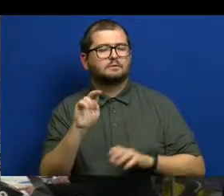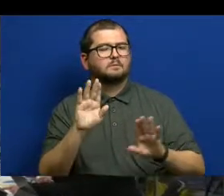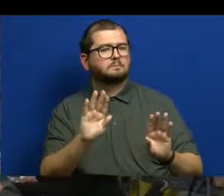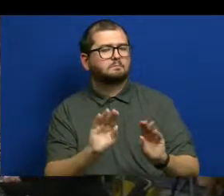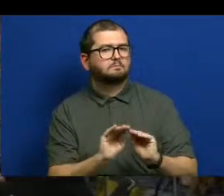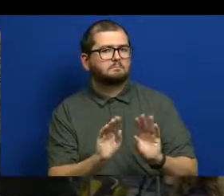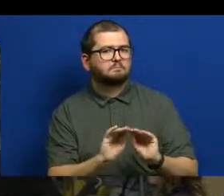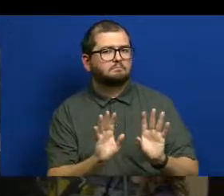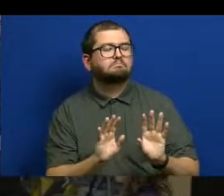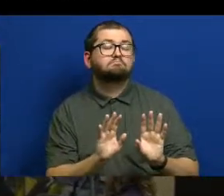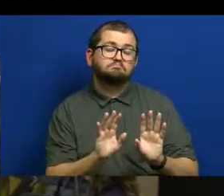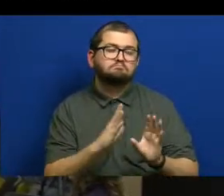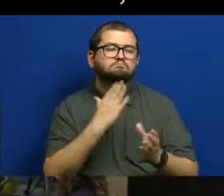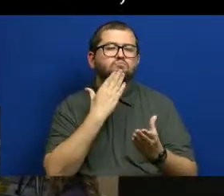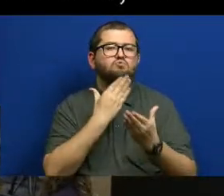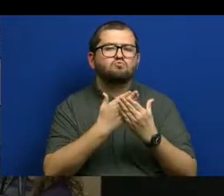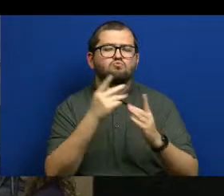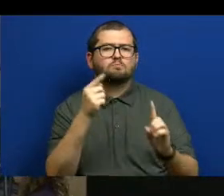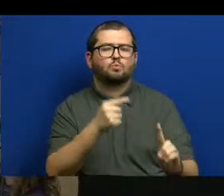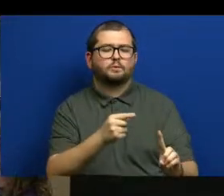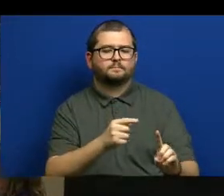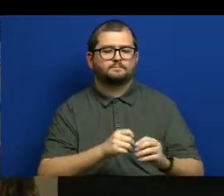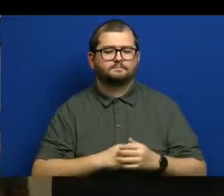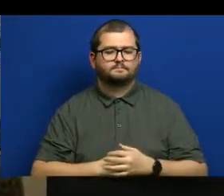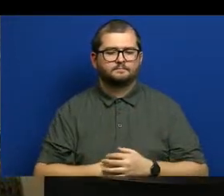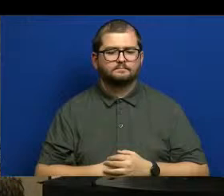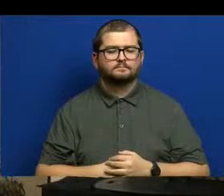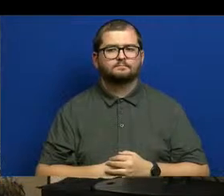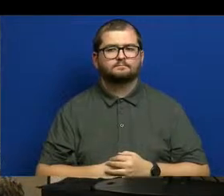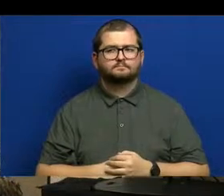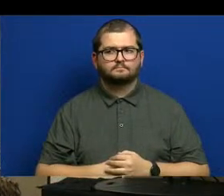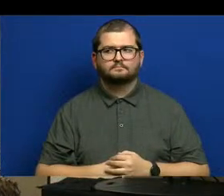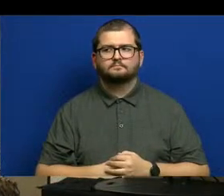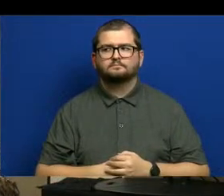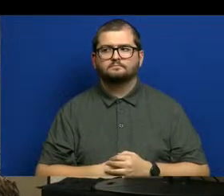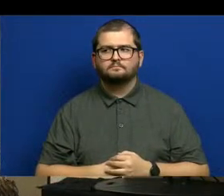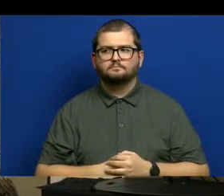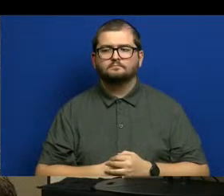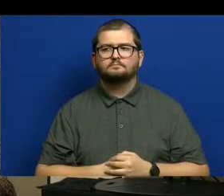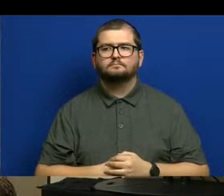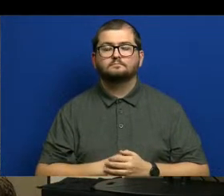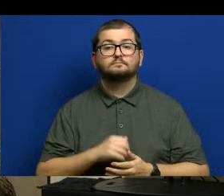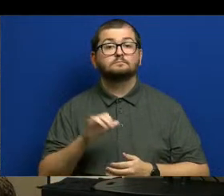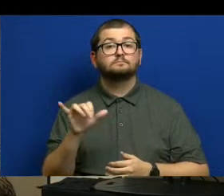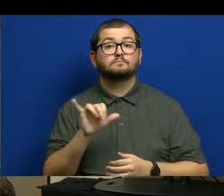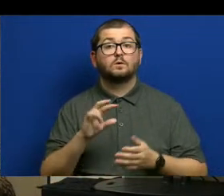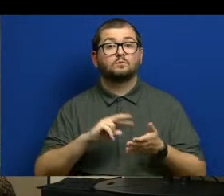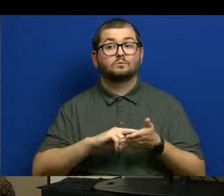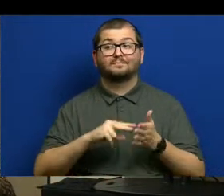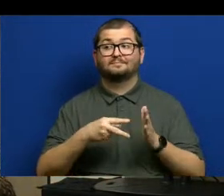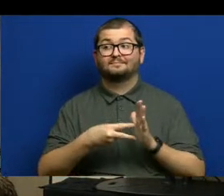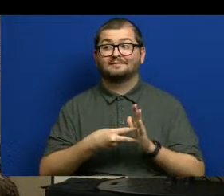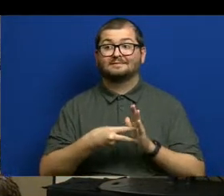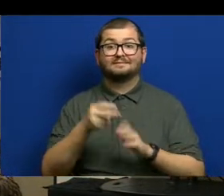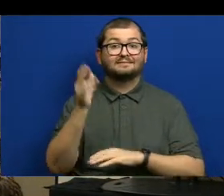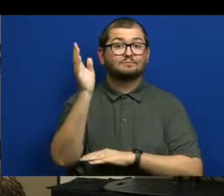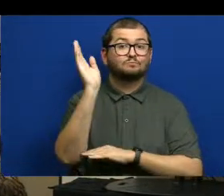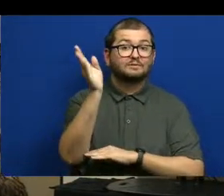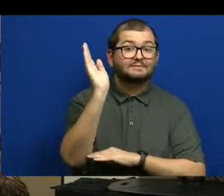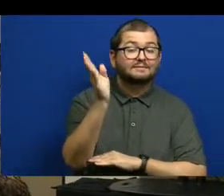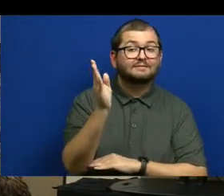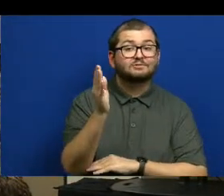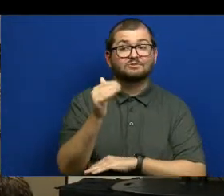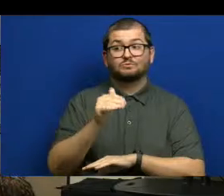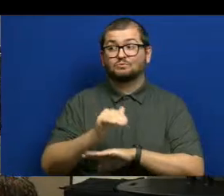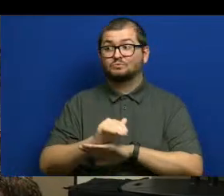clarification, that is a good point. That also means that the presentations and tonight's